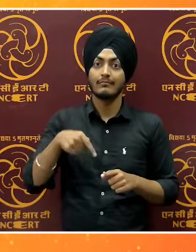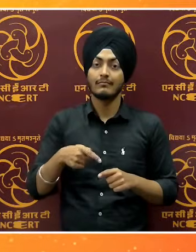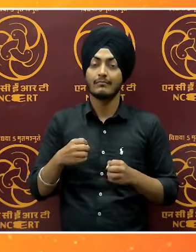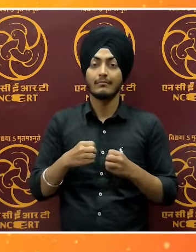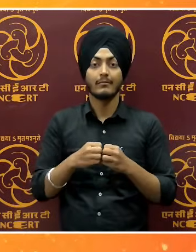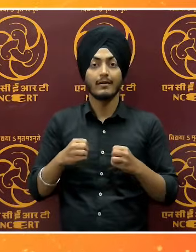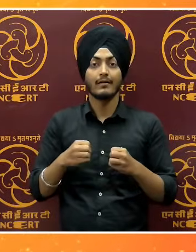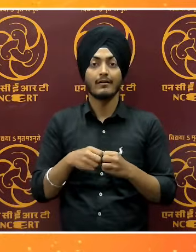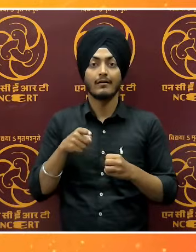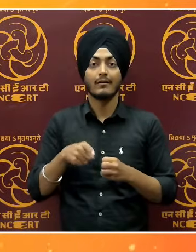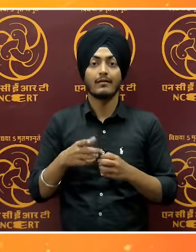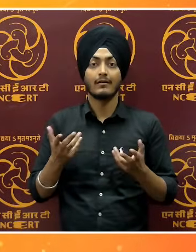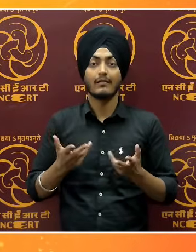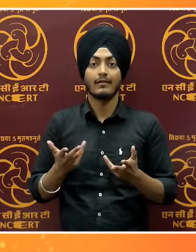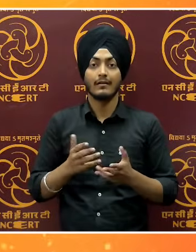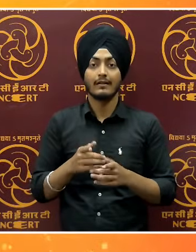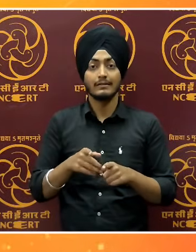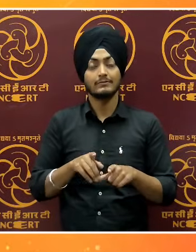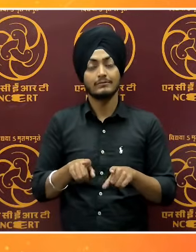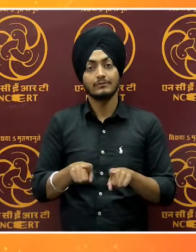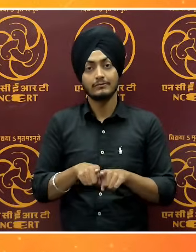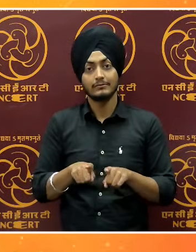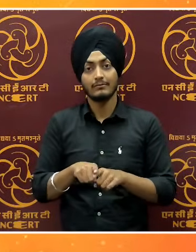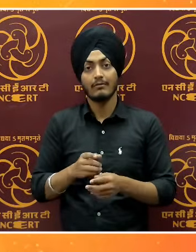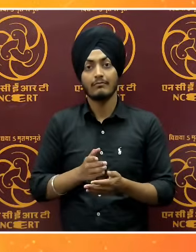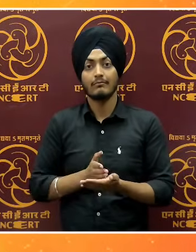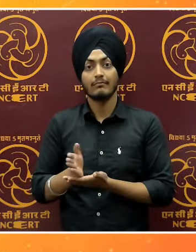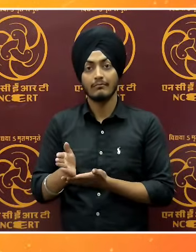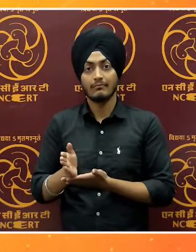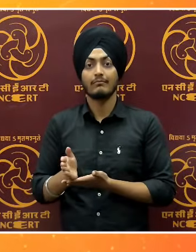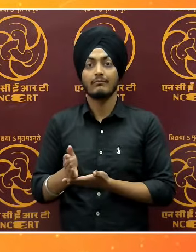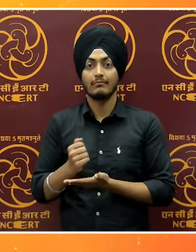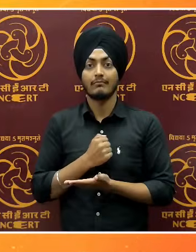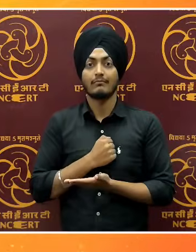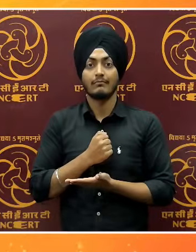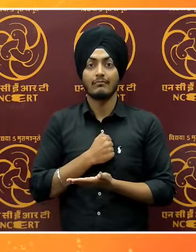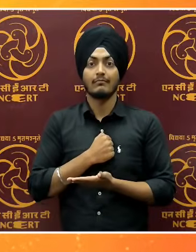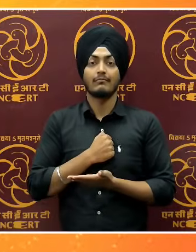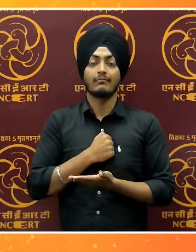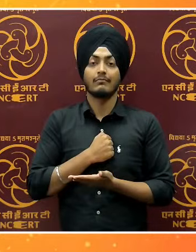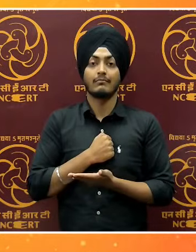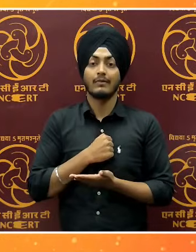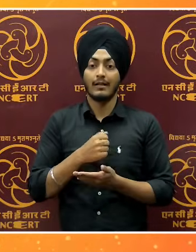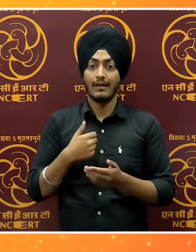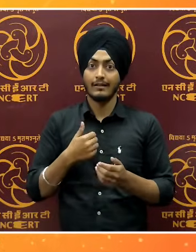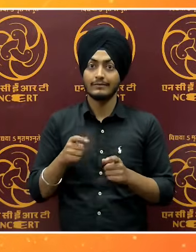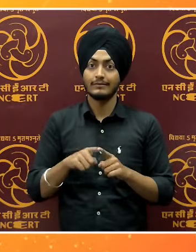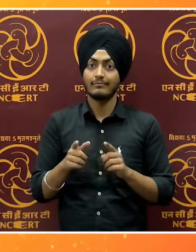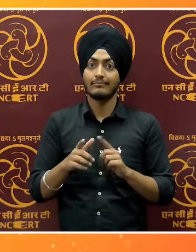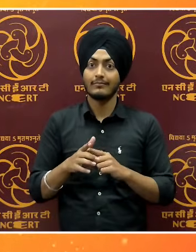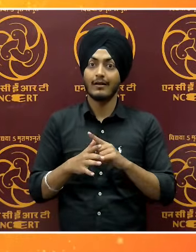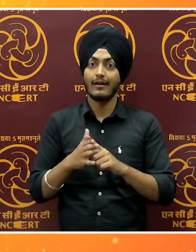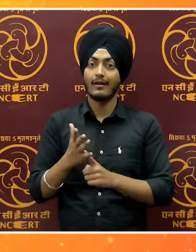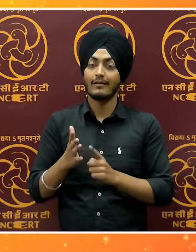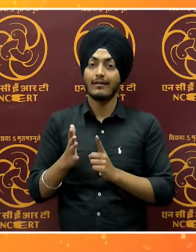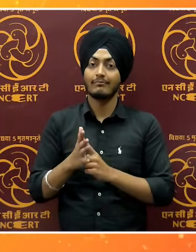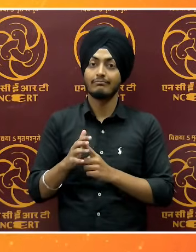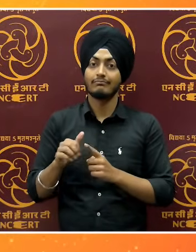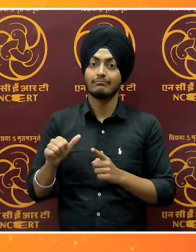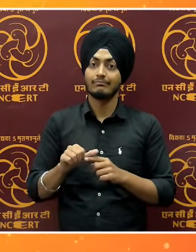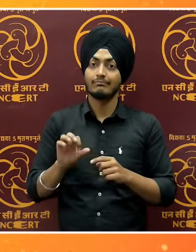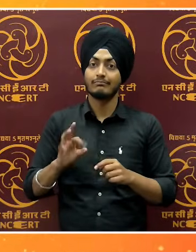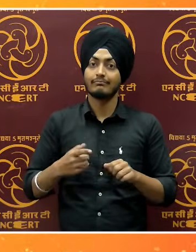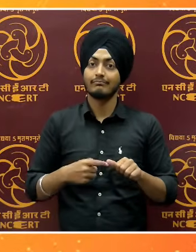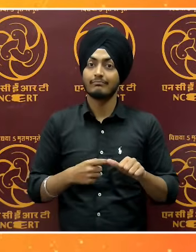P2? In the same way, we can keep the thumb along the direction of the current. At